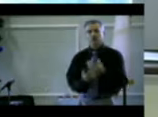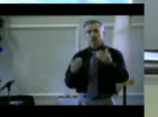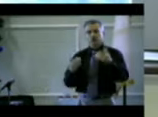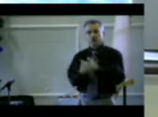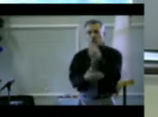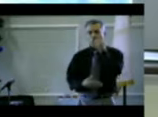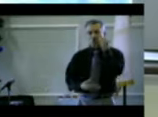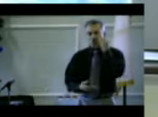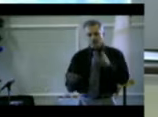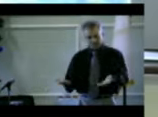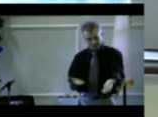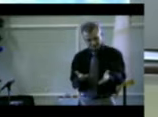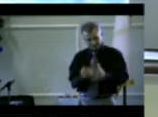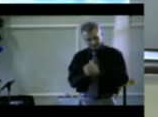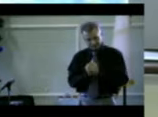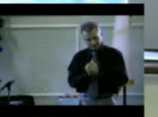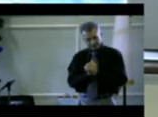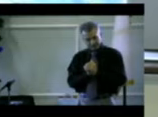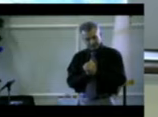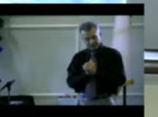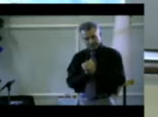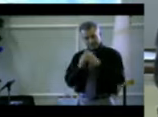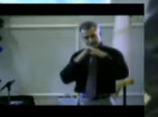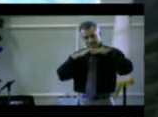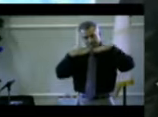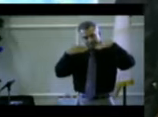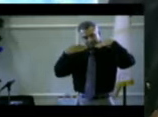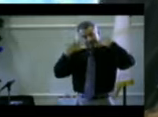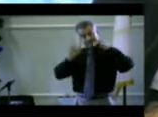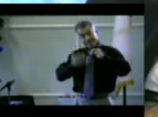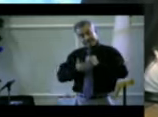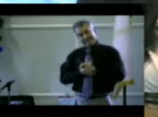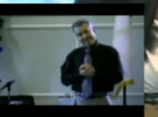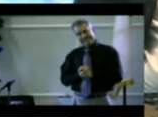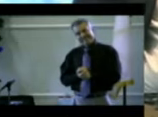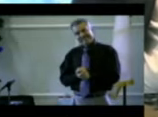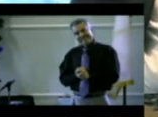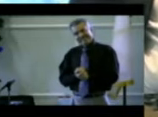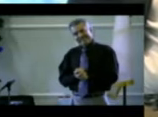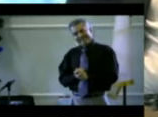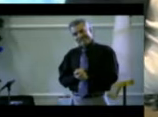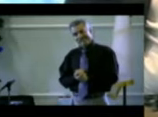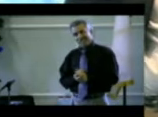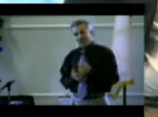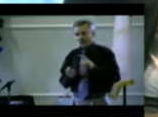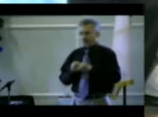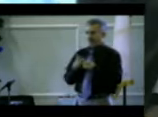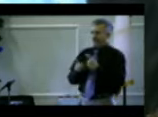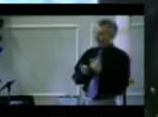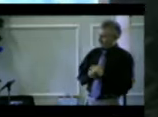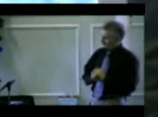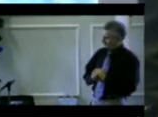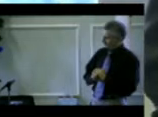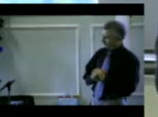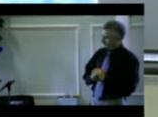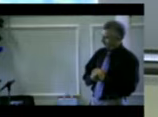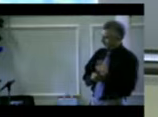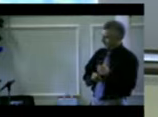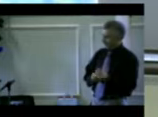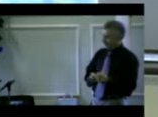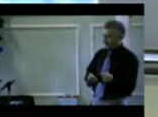home." A huge smile spread across the rich man's face. He put the keys back into